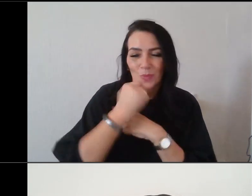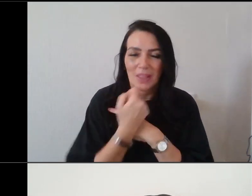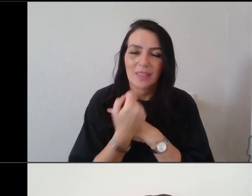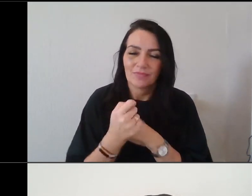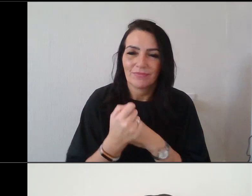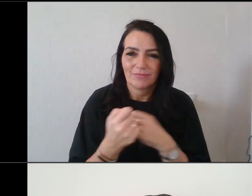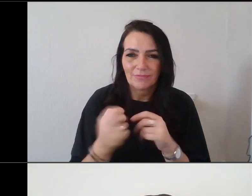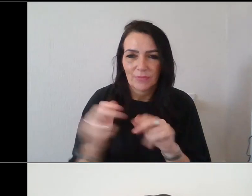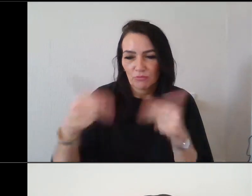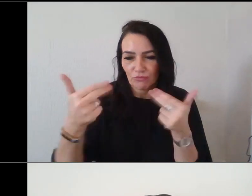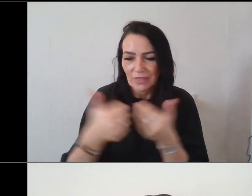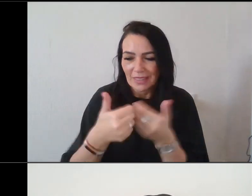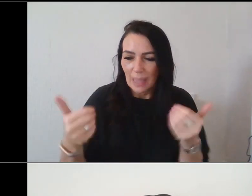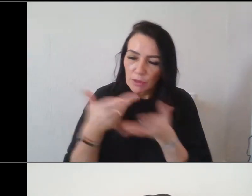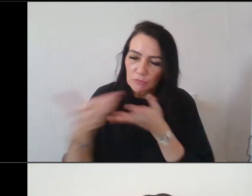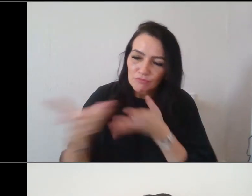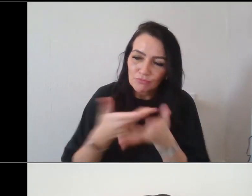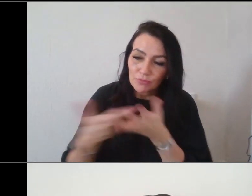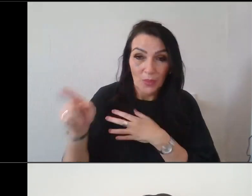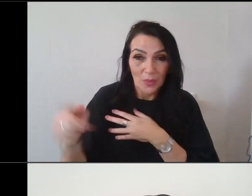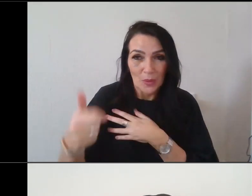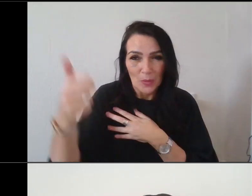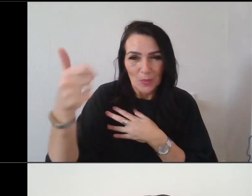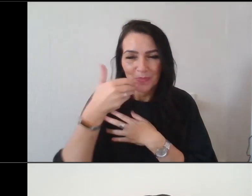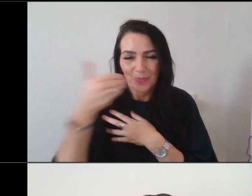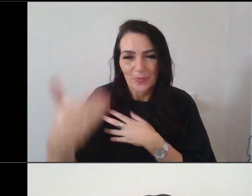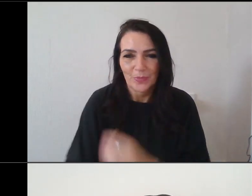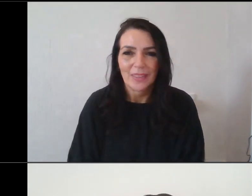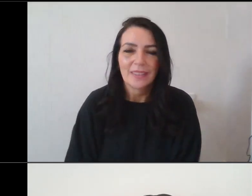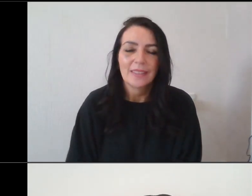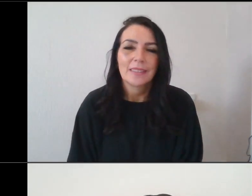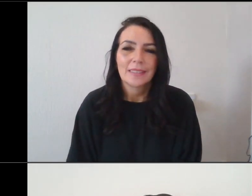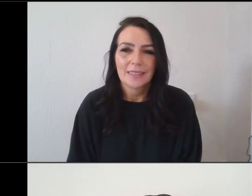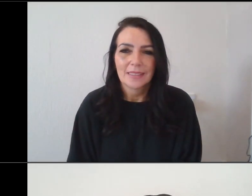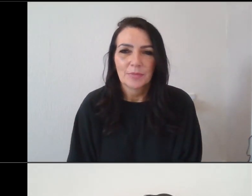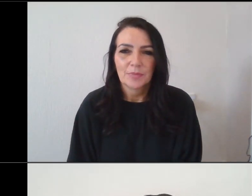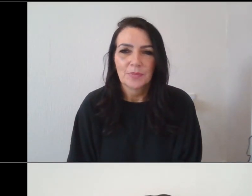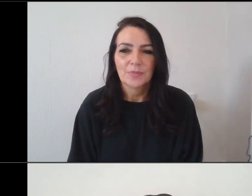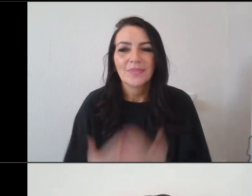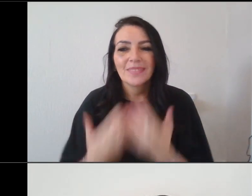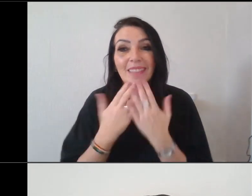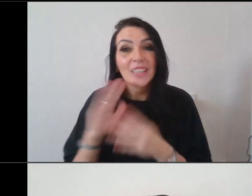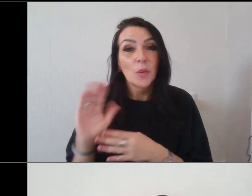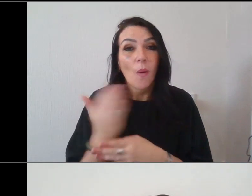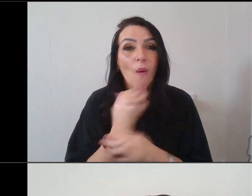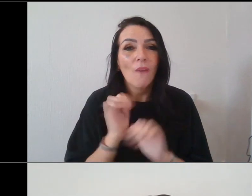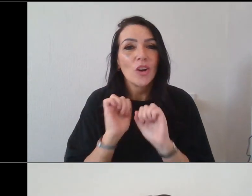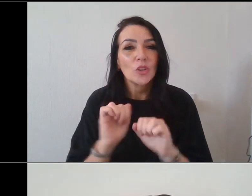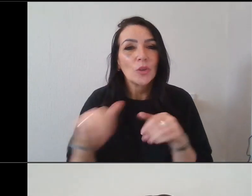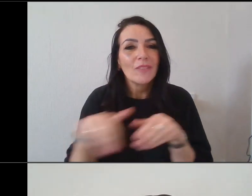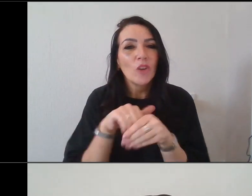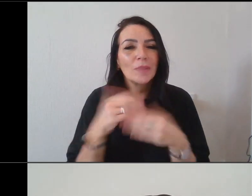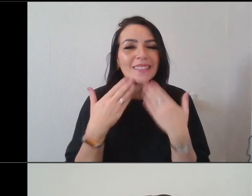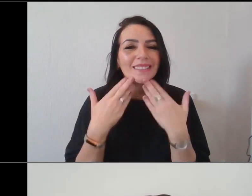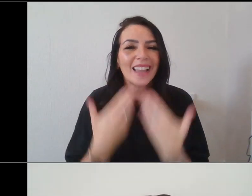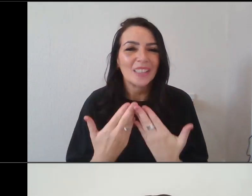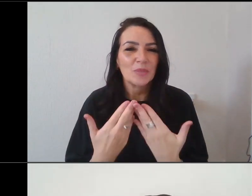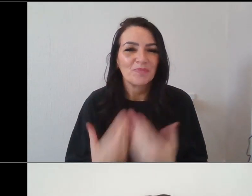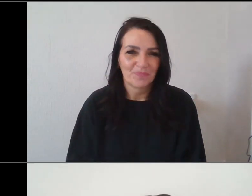outside of the webinar and pick up there with a conversation. And thank you all for your participation